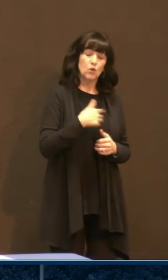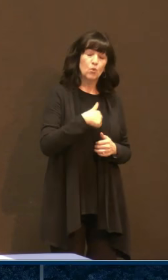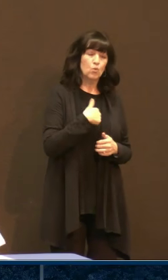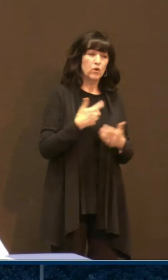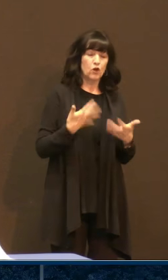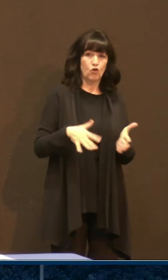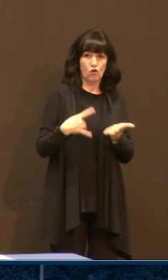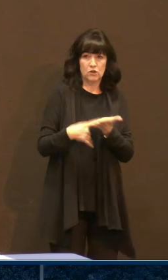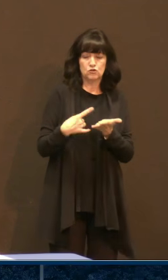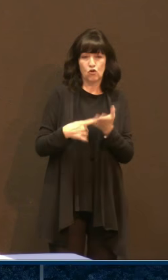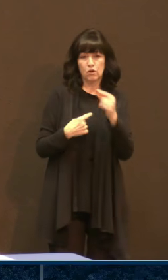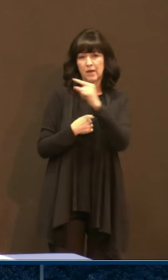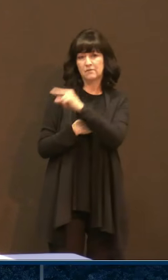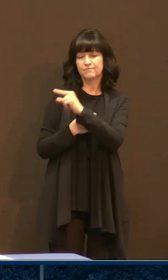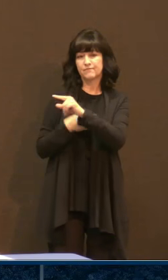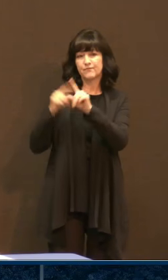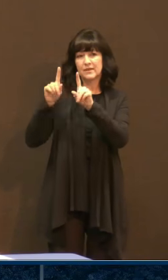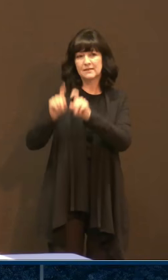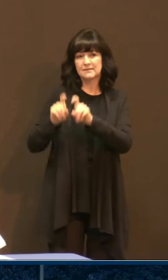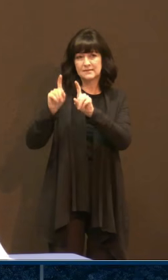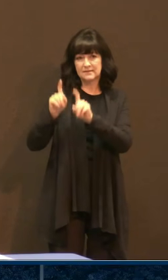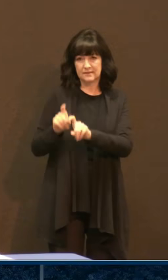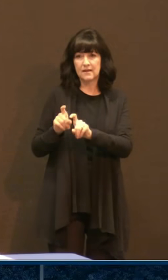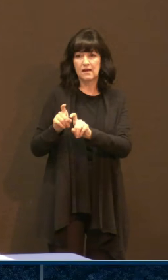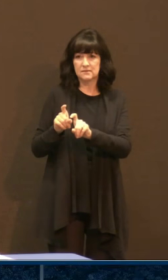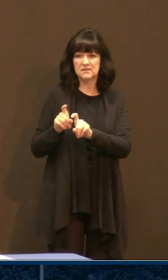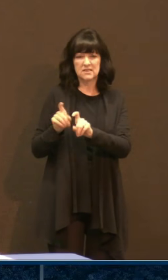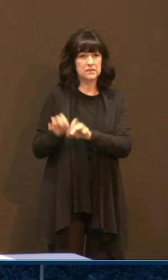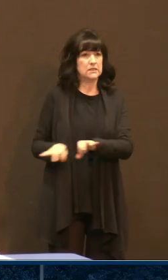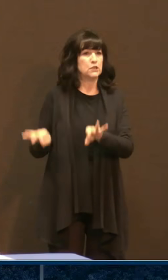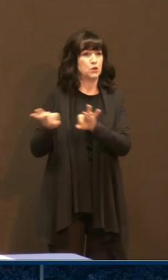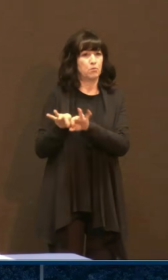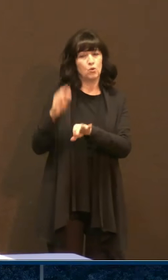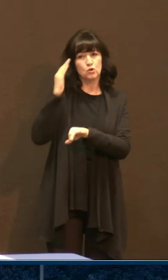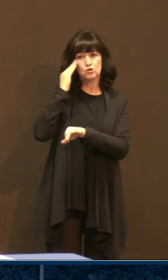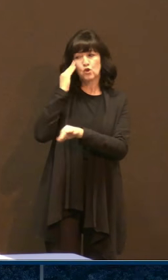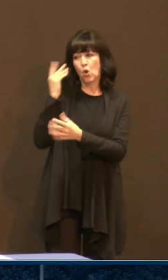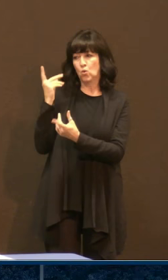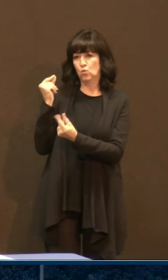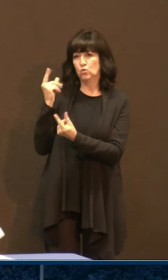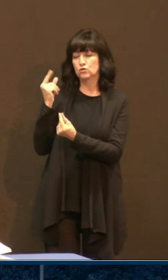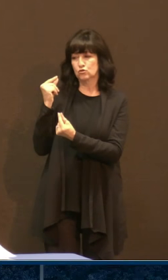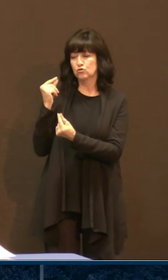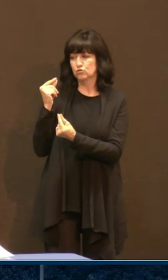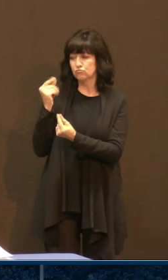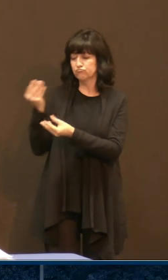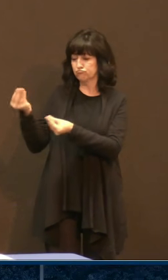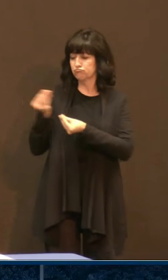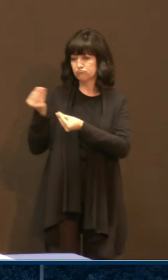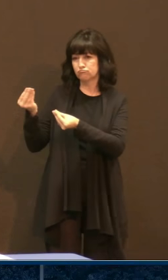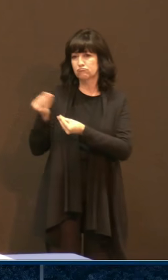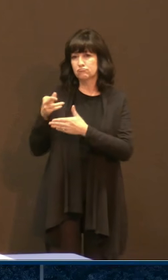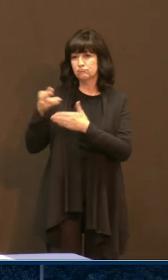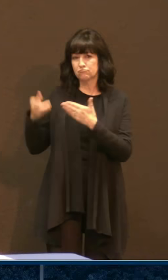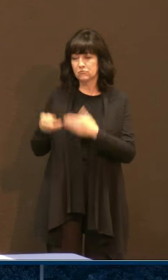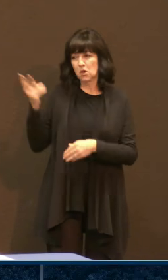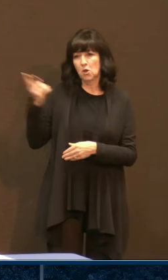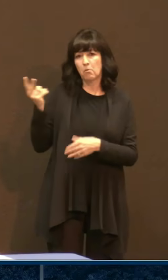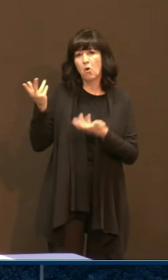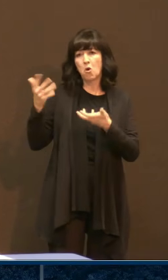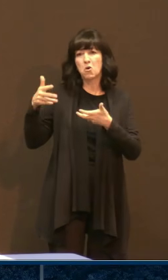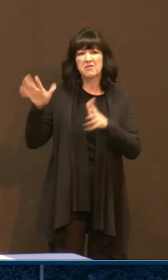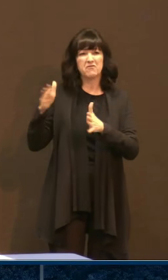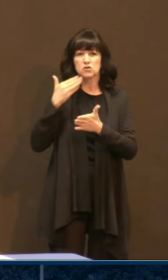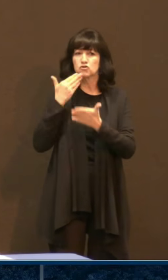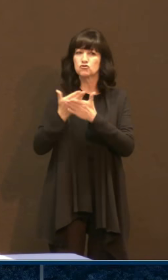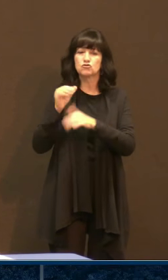and how important it is and what we know we have to do when we come to that. And I think Dr. Rattay and the governor did a great job going over that, but I think we